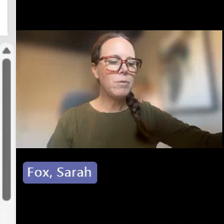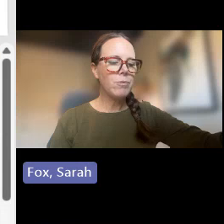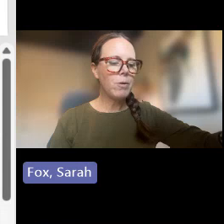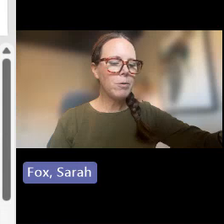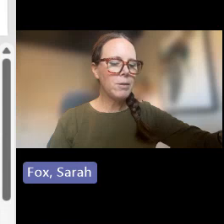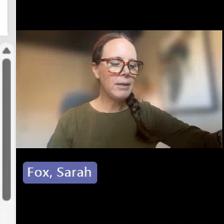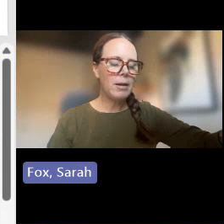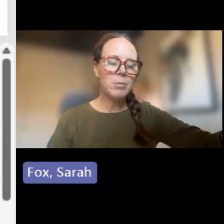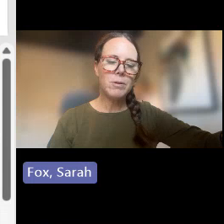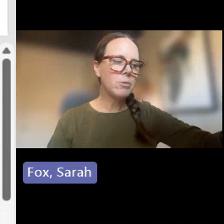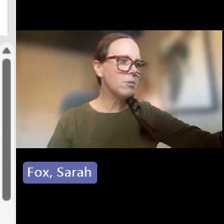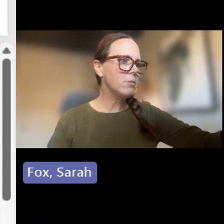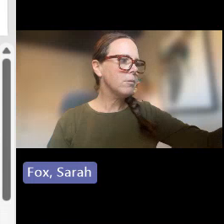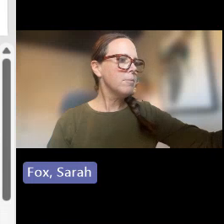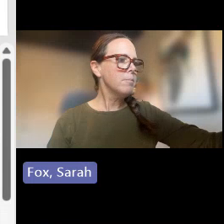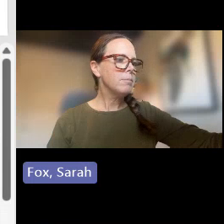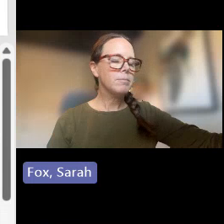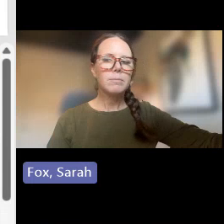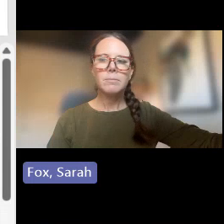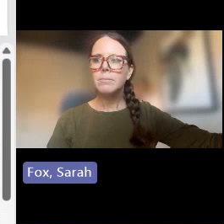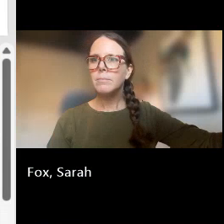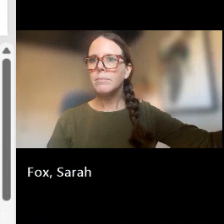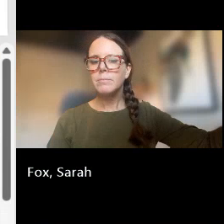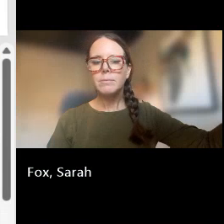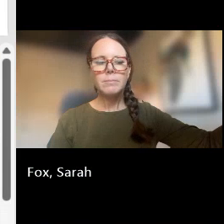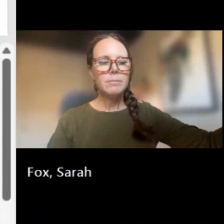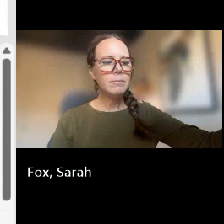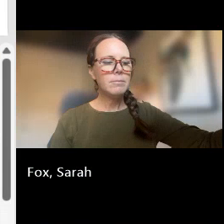yeah, and to move it forward, we need how many votes?